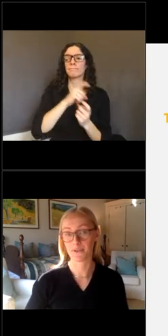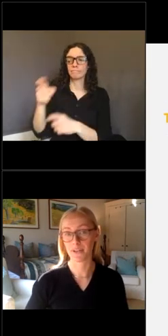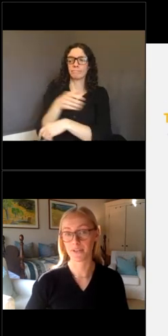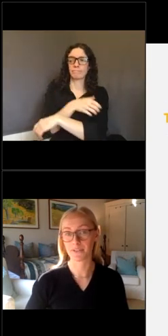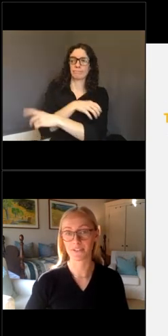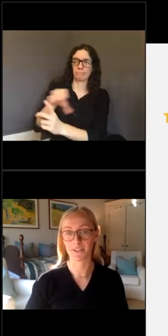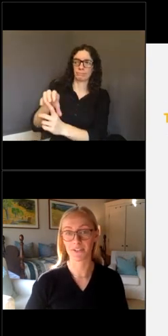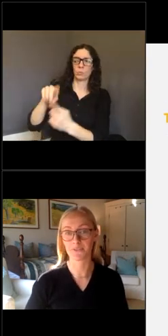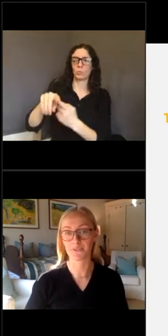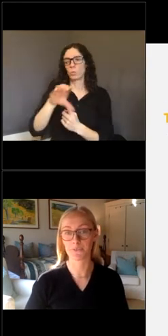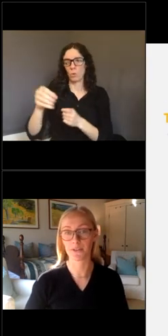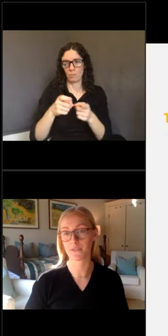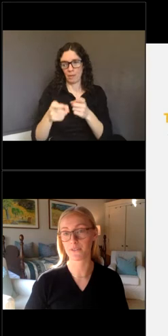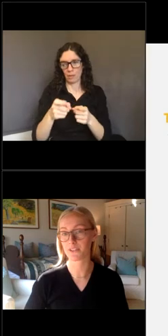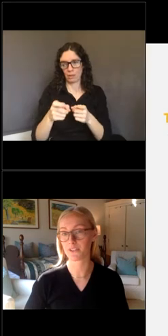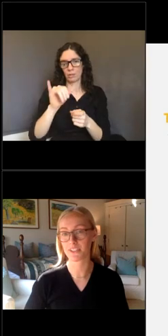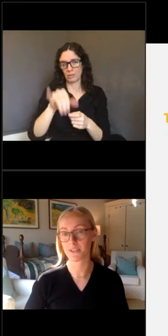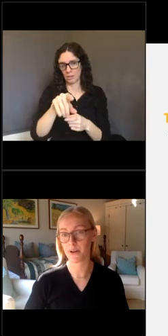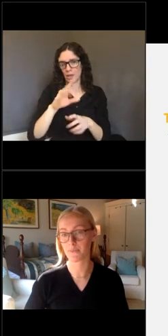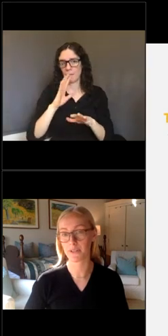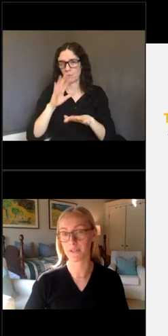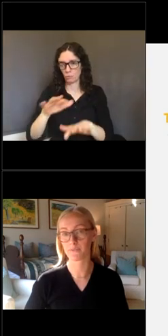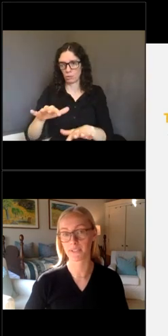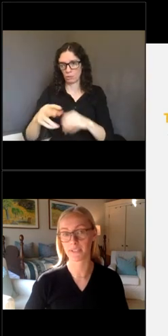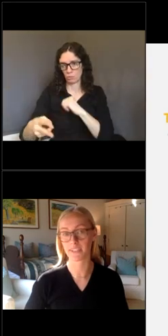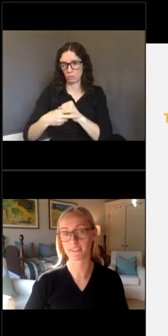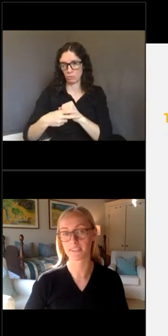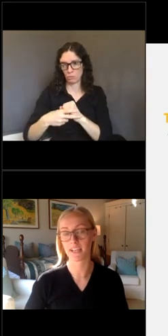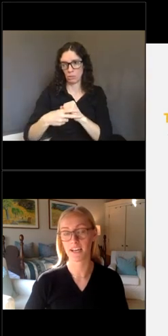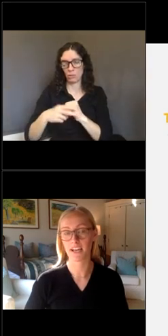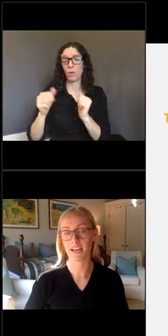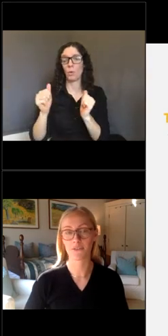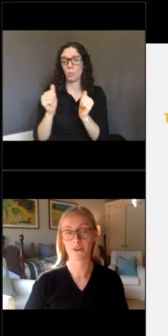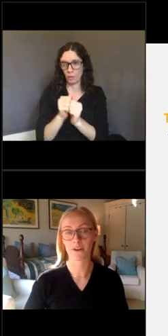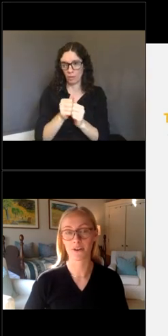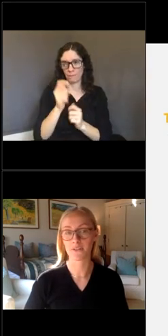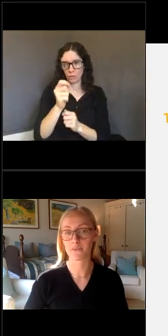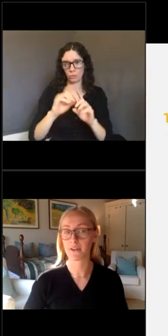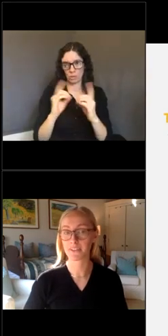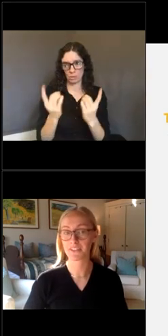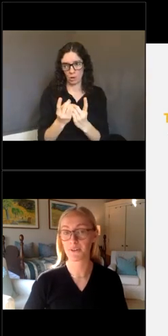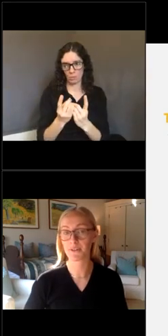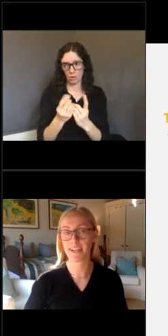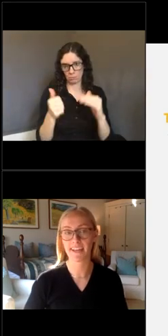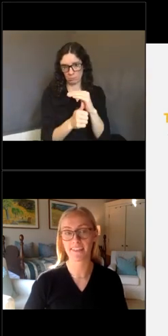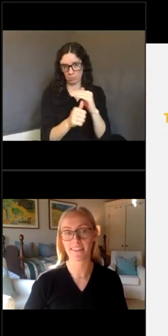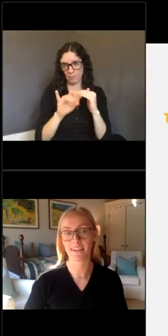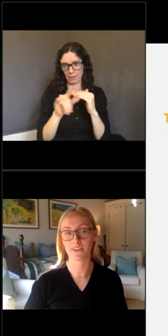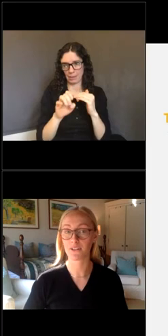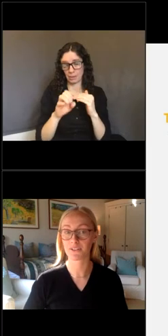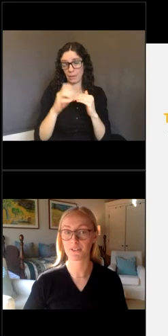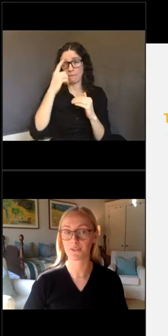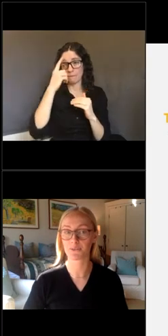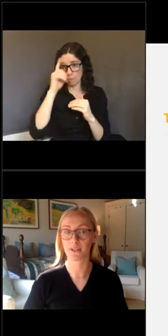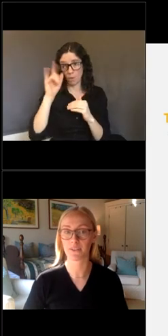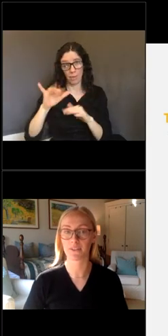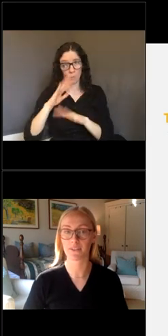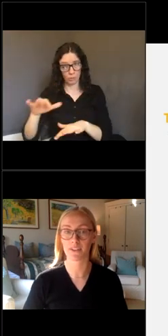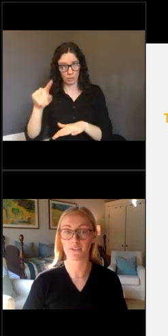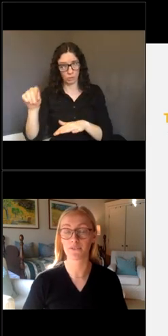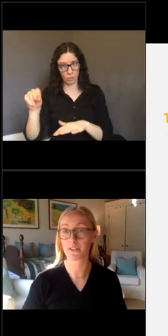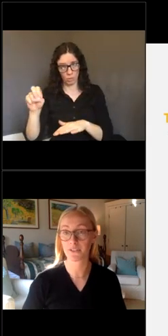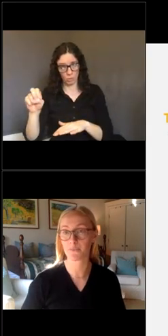the Marine Reserve with the Fisheries Department of Belize for the Marine Zone, and then also